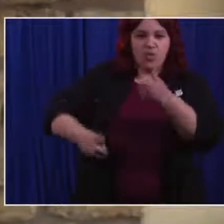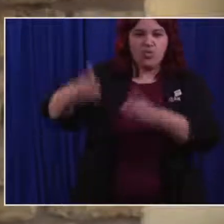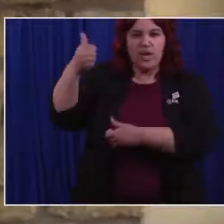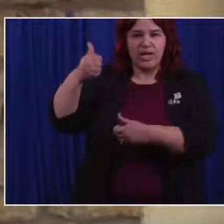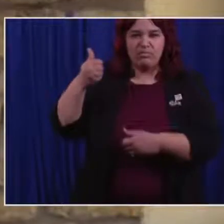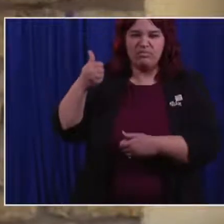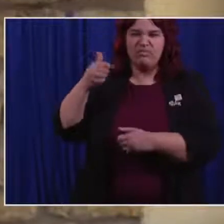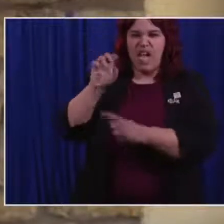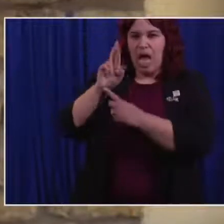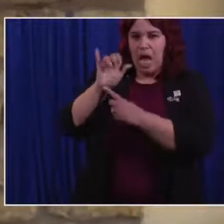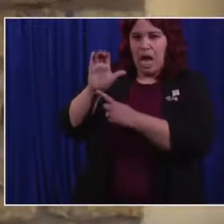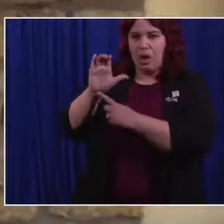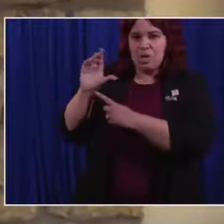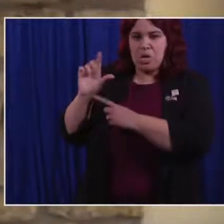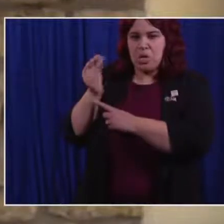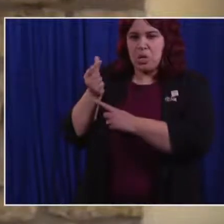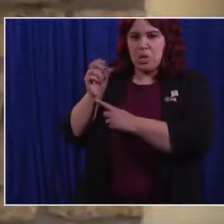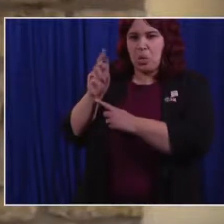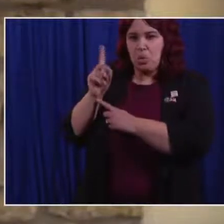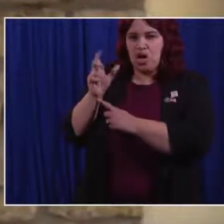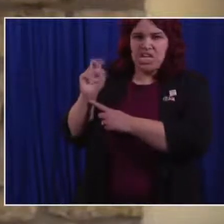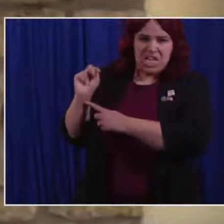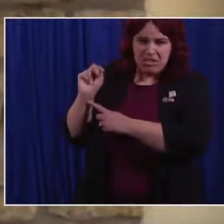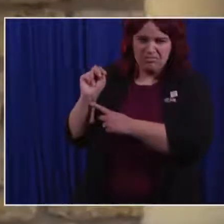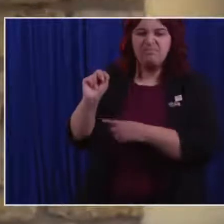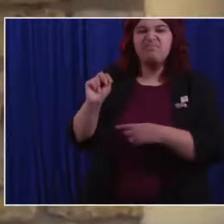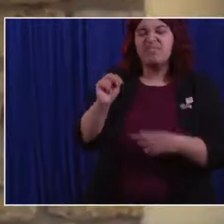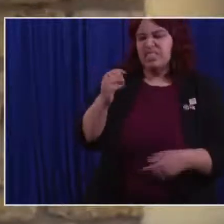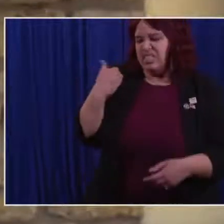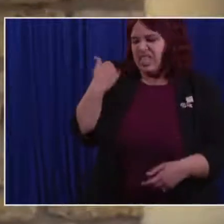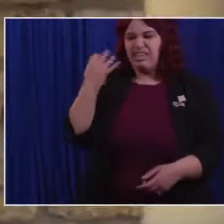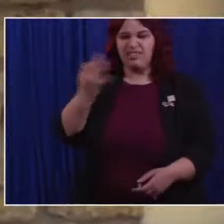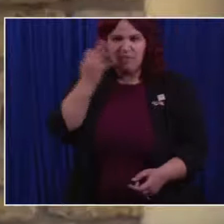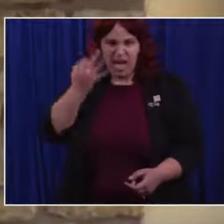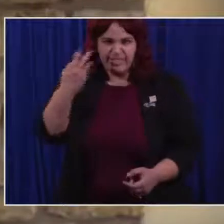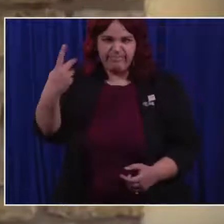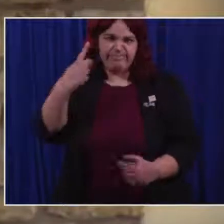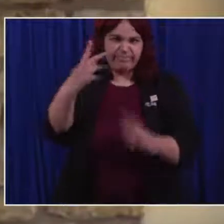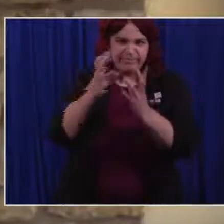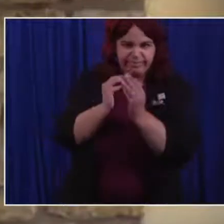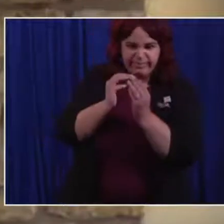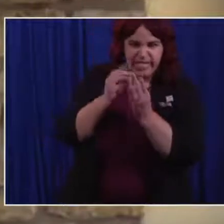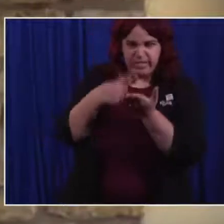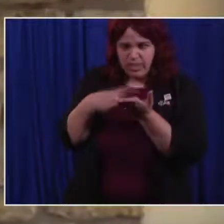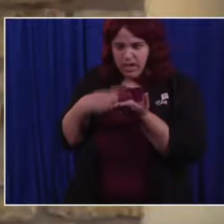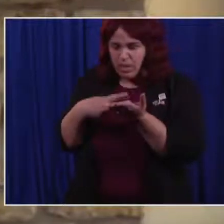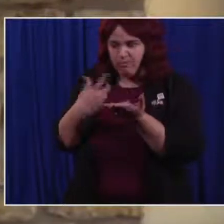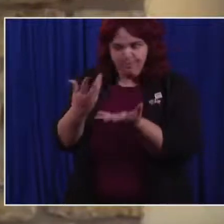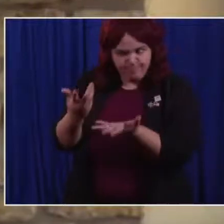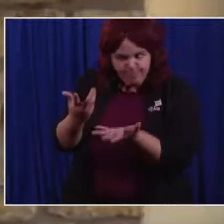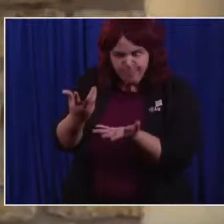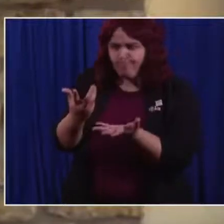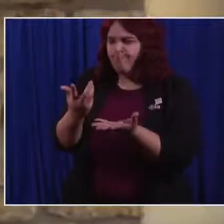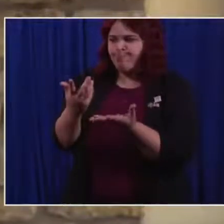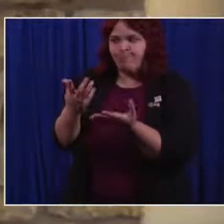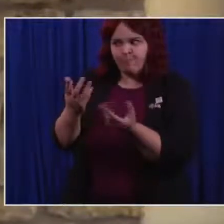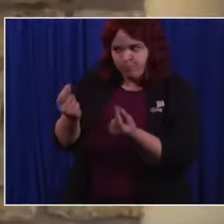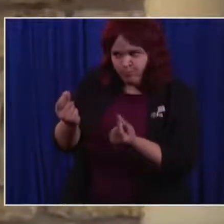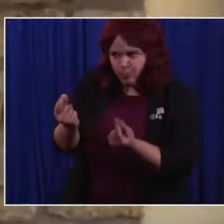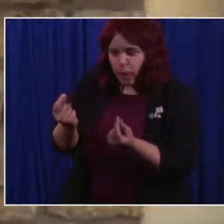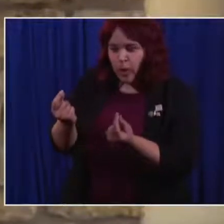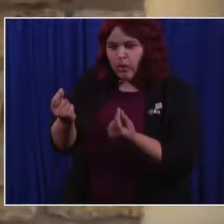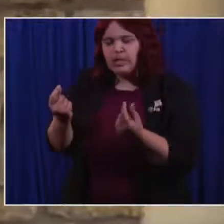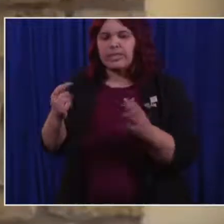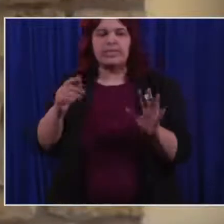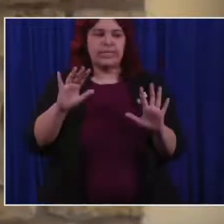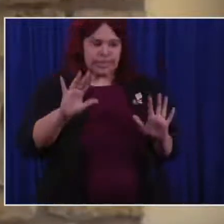I believe Friday. And we talked about this, and he said, look, we're